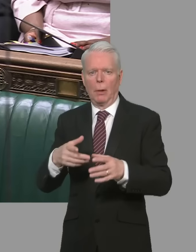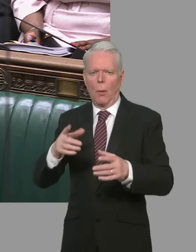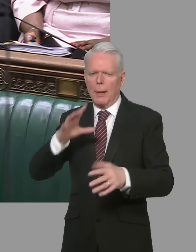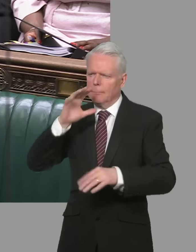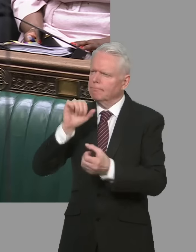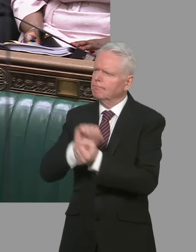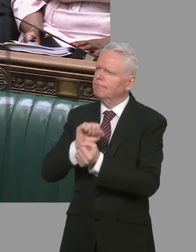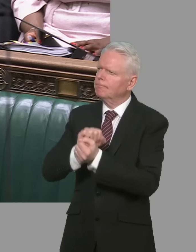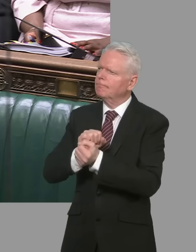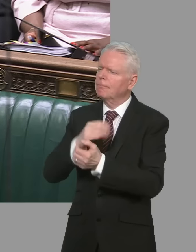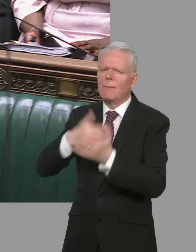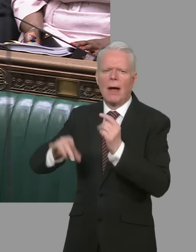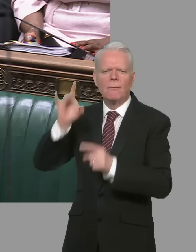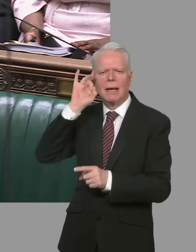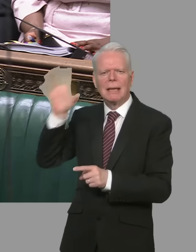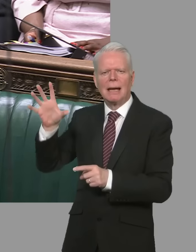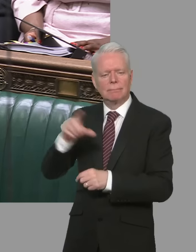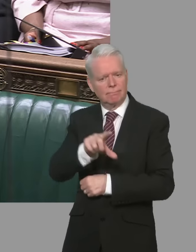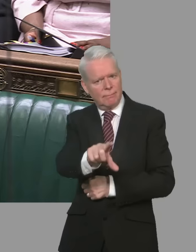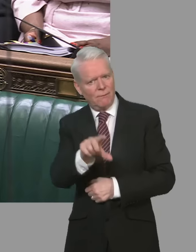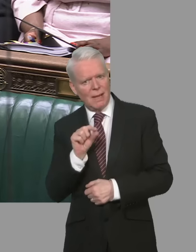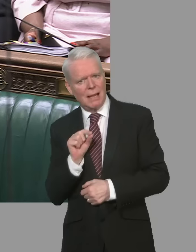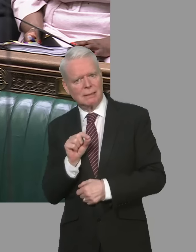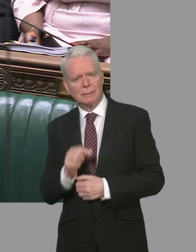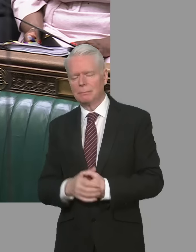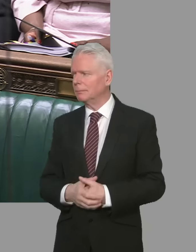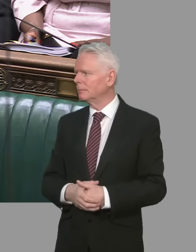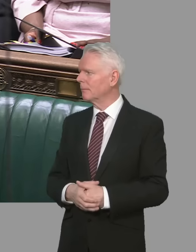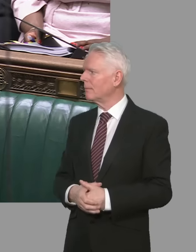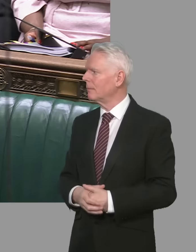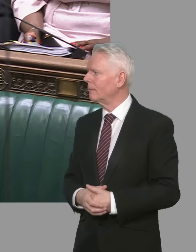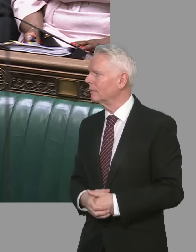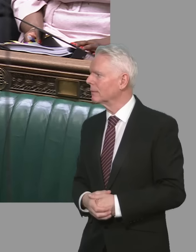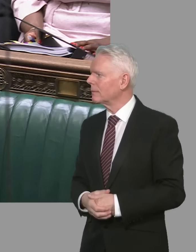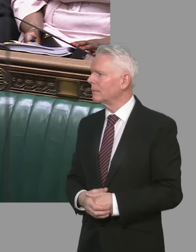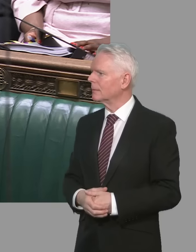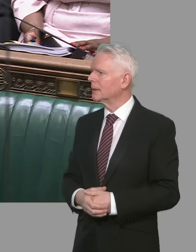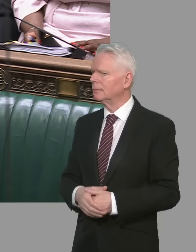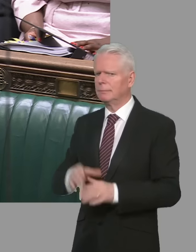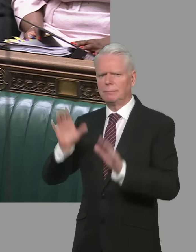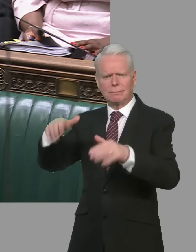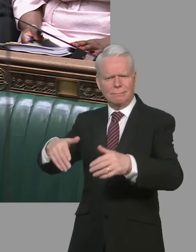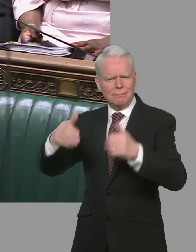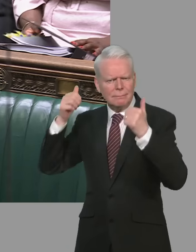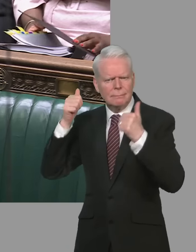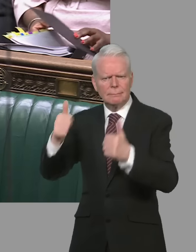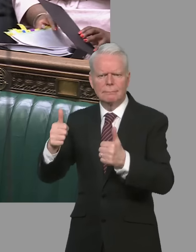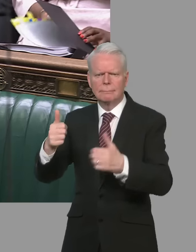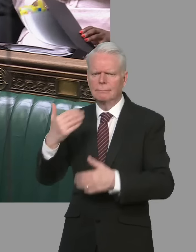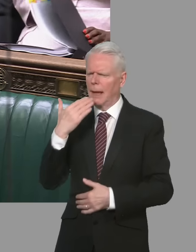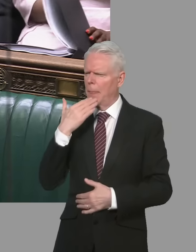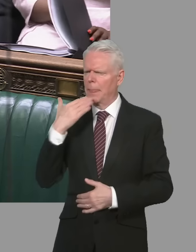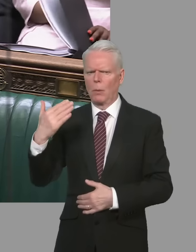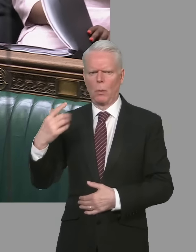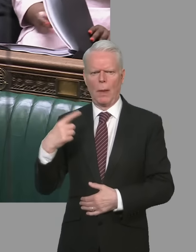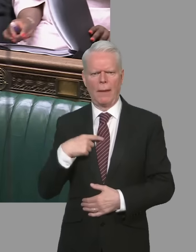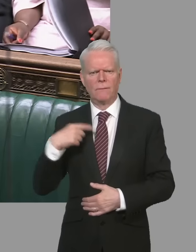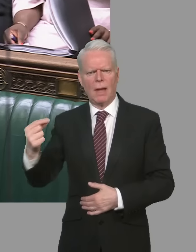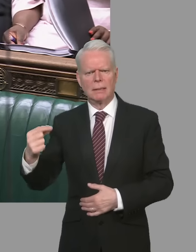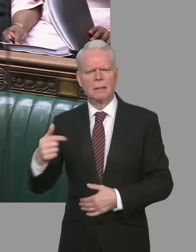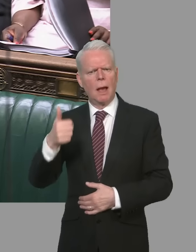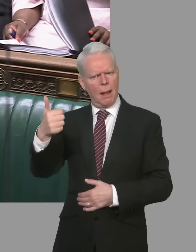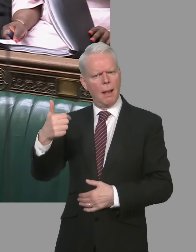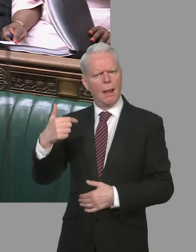to Private Leon Spencer, Private Philip Hewitt, and Second Lieutenant Richard Shearer? Their bravery